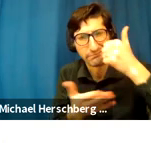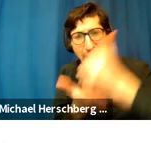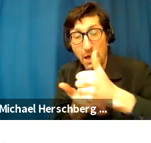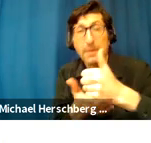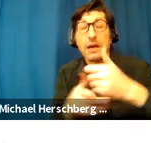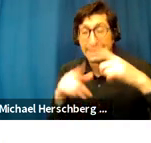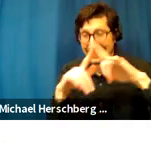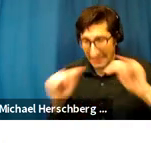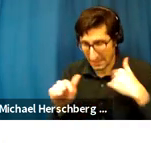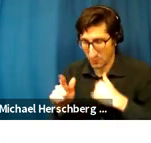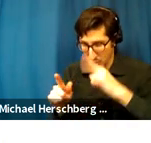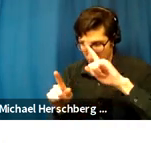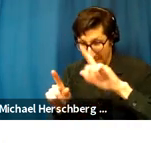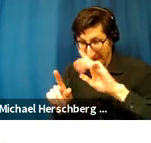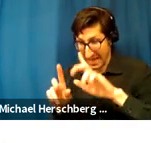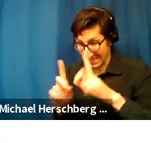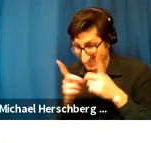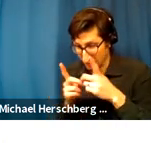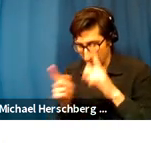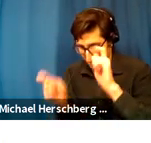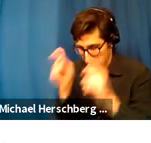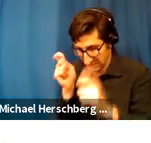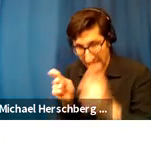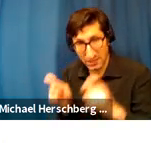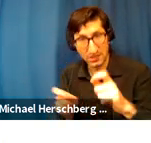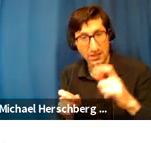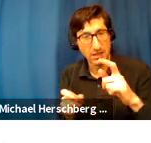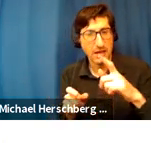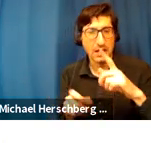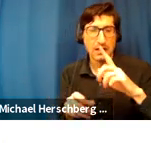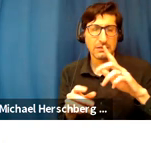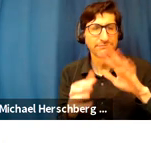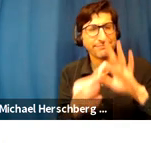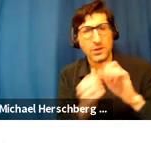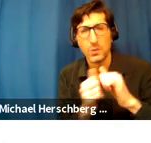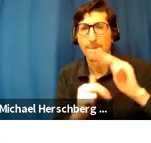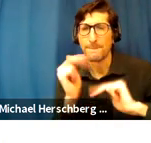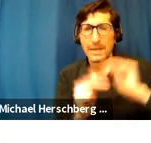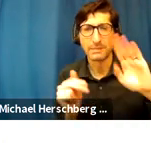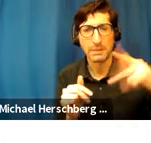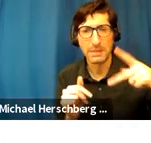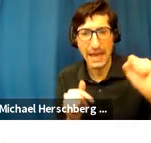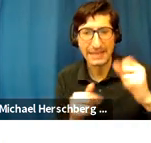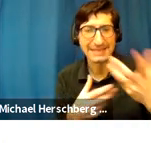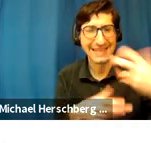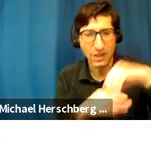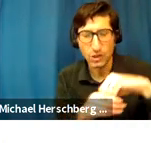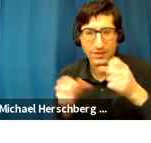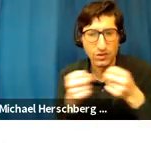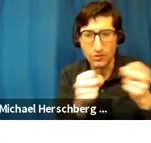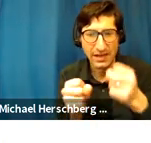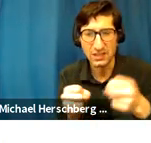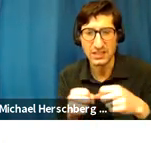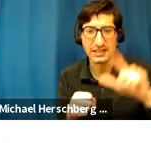be to meet the needs of students. This includes important work around Bill BPS, inclusive strategies and Look Act implementation, and of